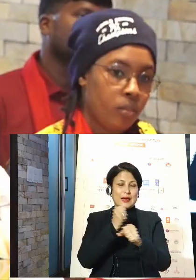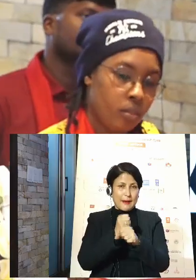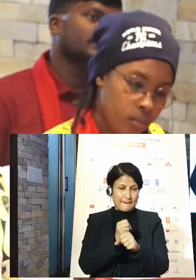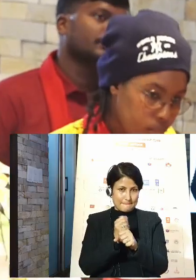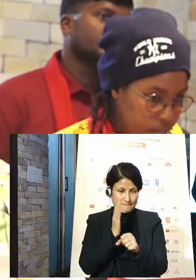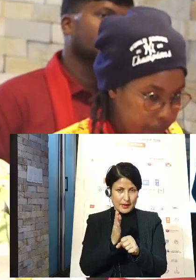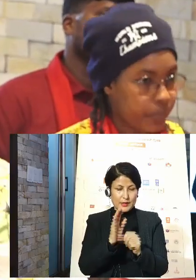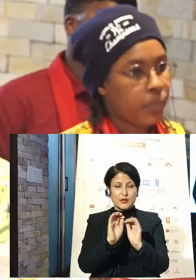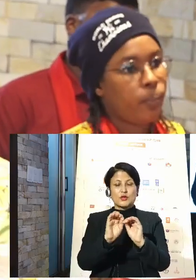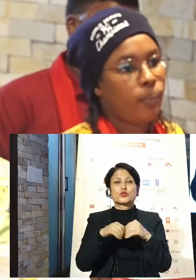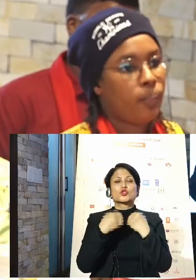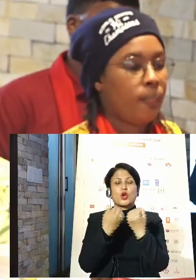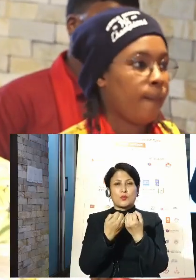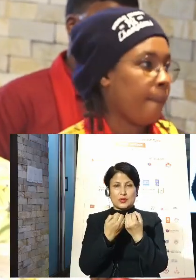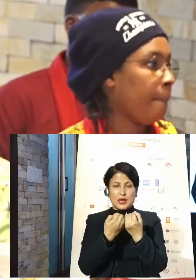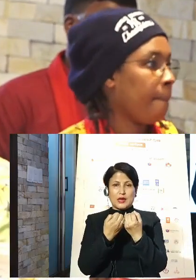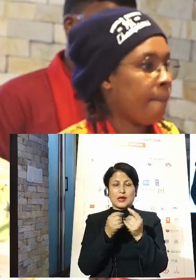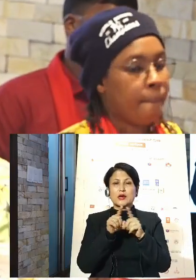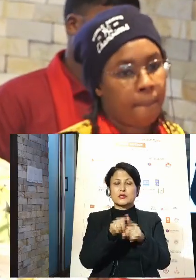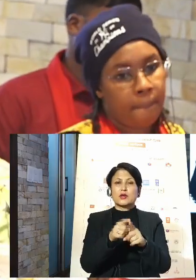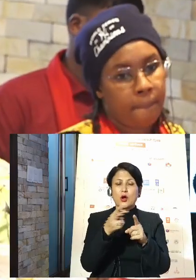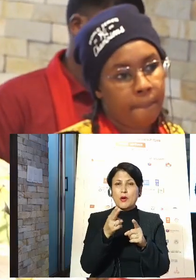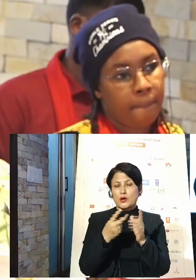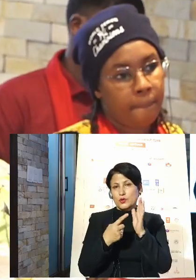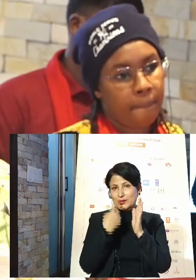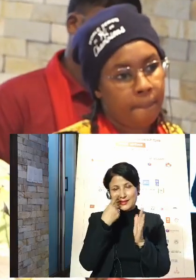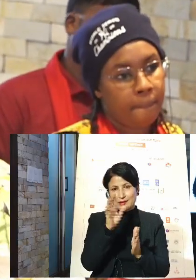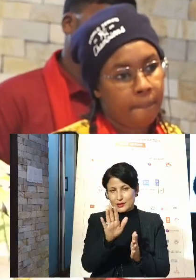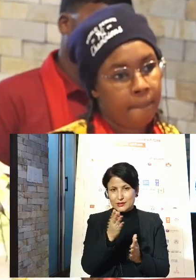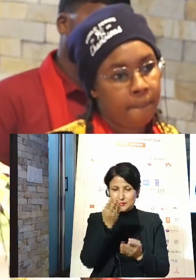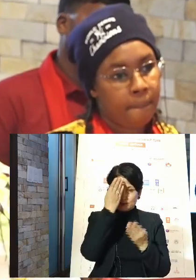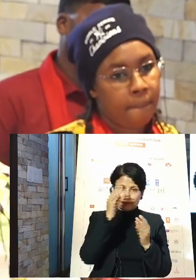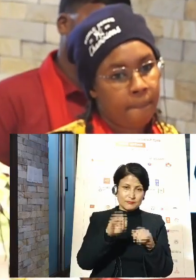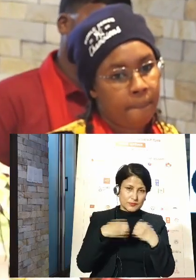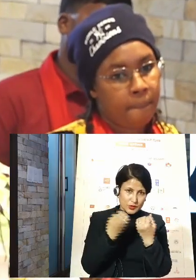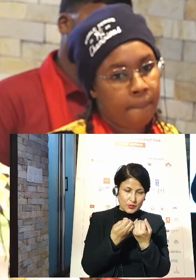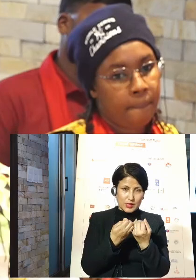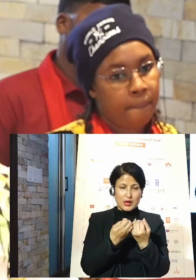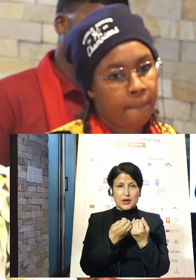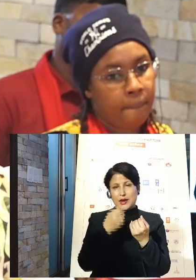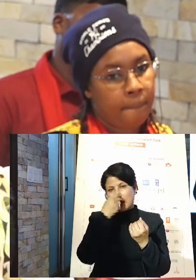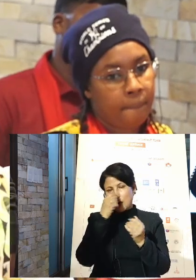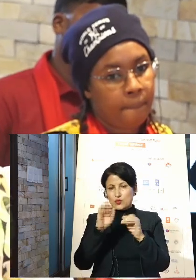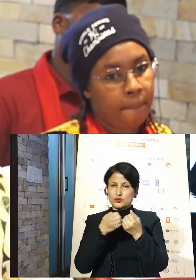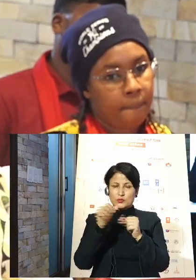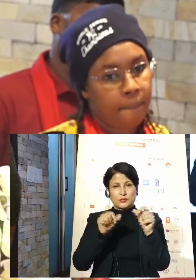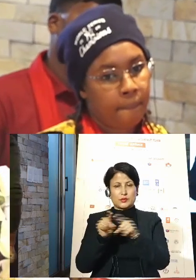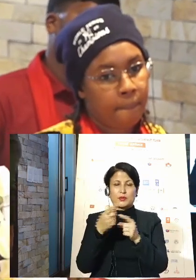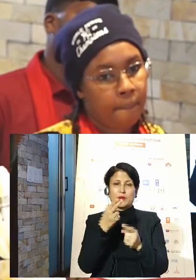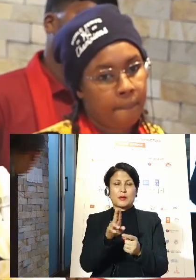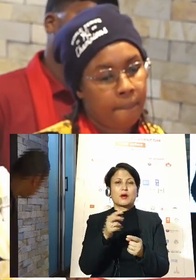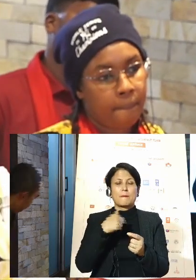with communities, whether it is with the slum communities or village communities. And I want to